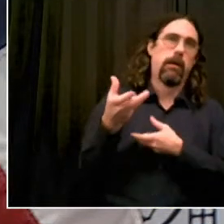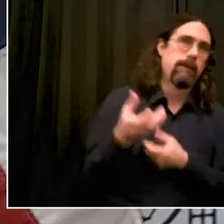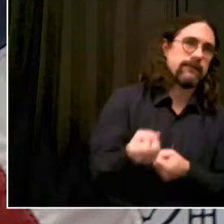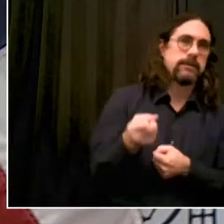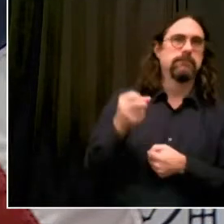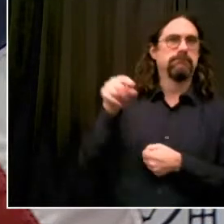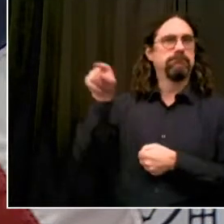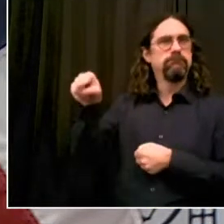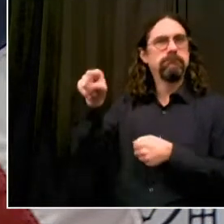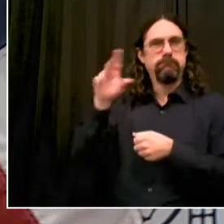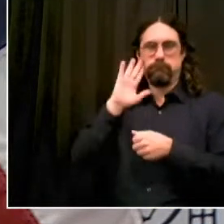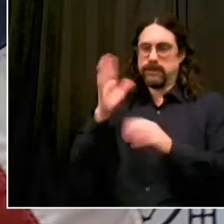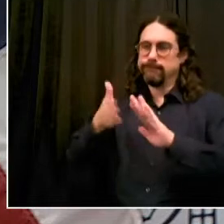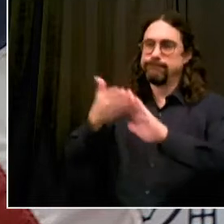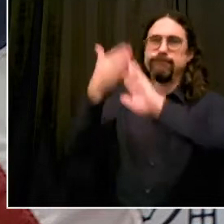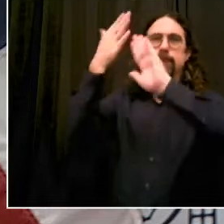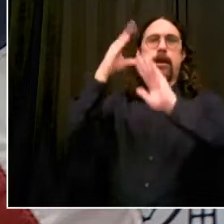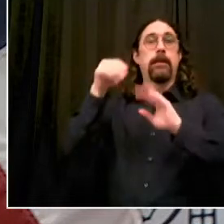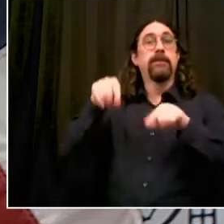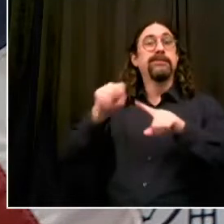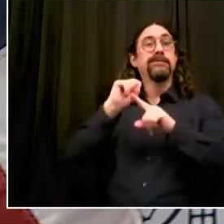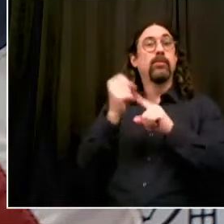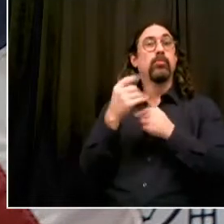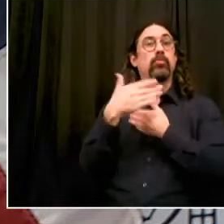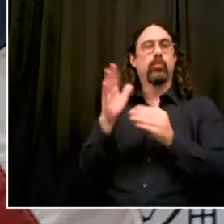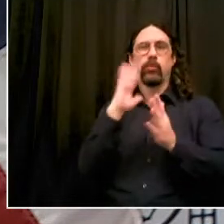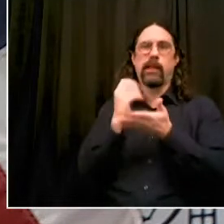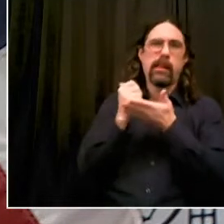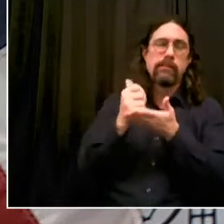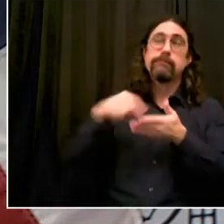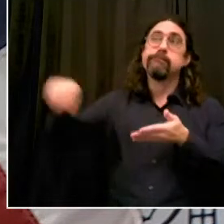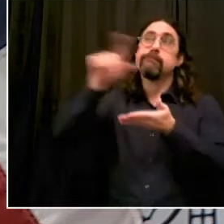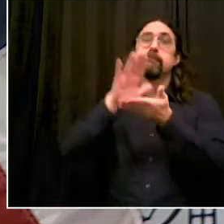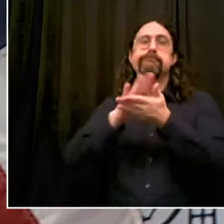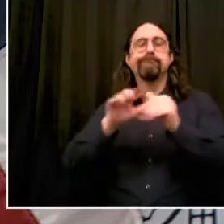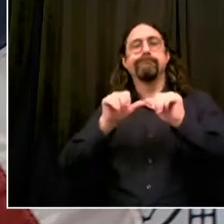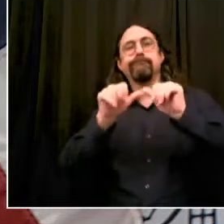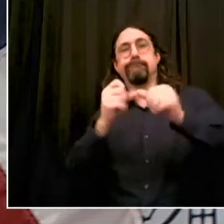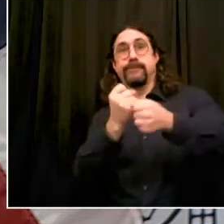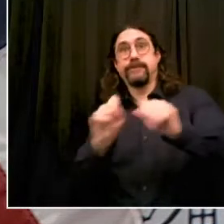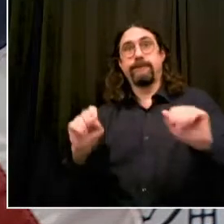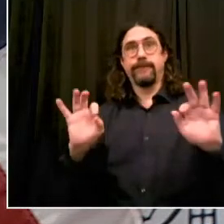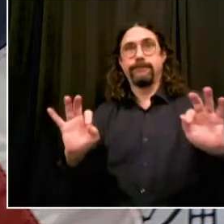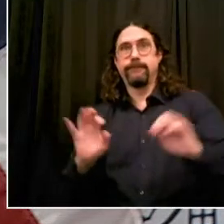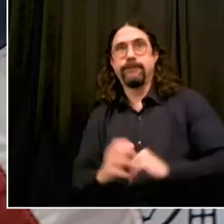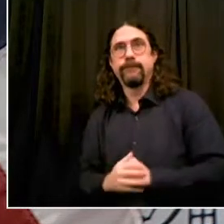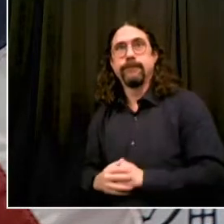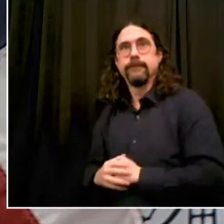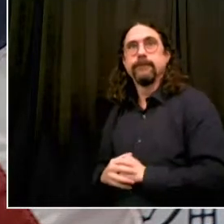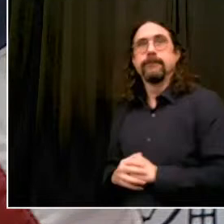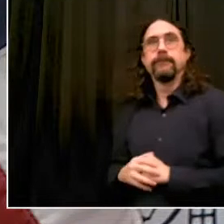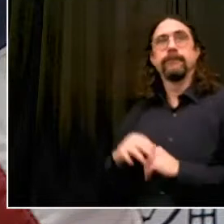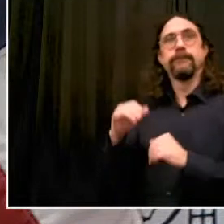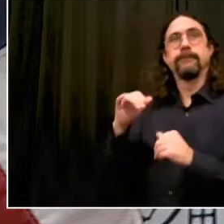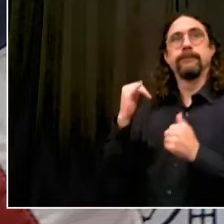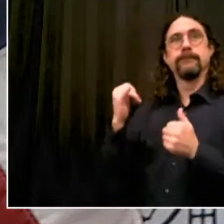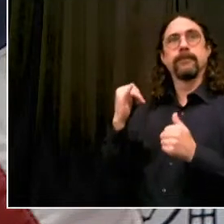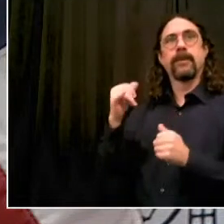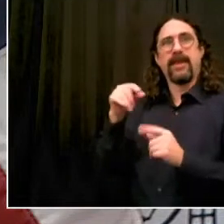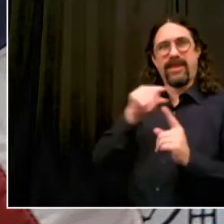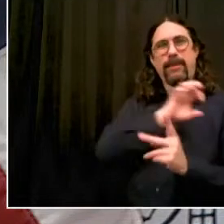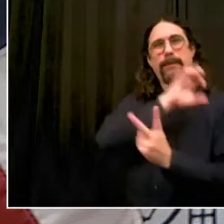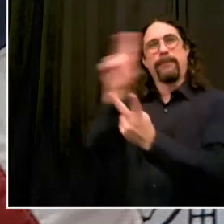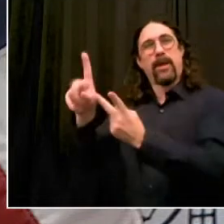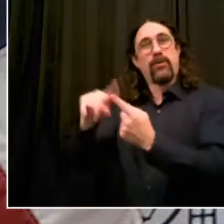Thank you. Apologies for the audio issues here. In any case, what I was saying, Mr. Mayor, was if you could please give us a sense of how the city's going to